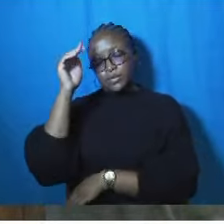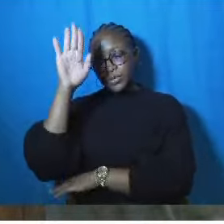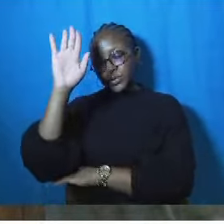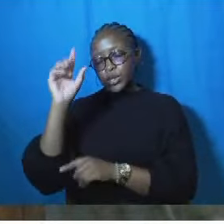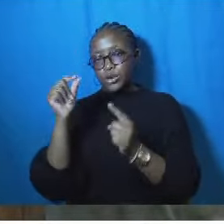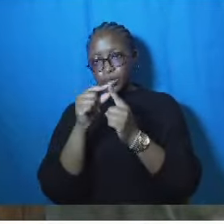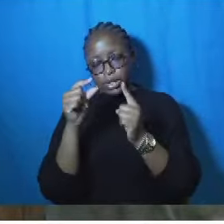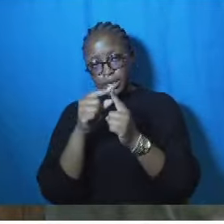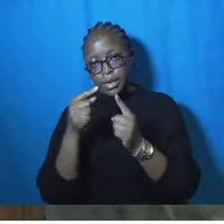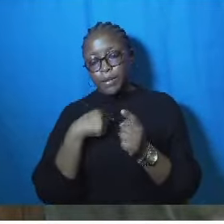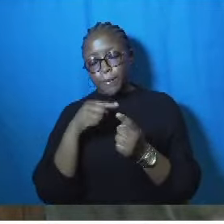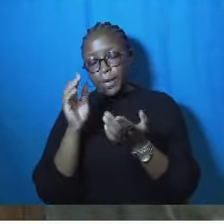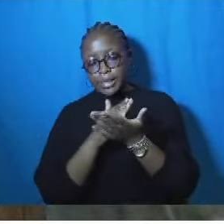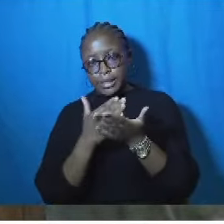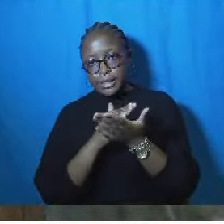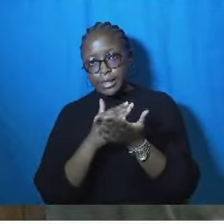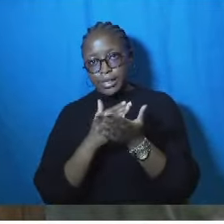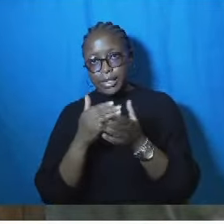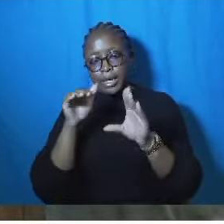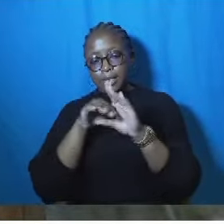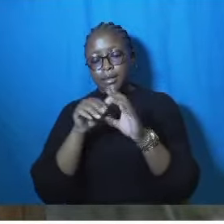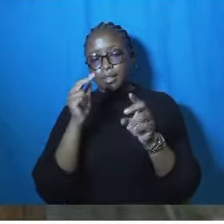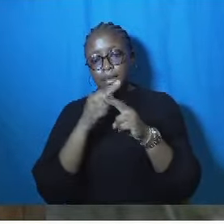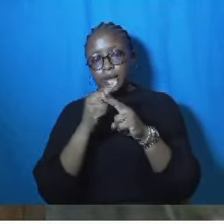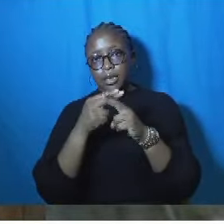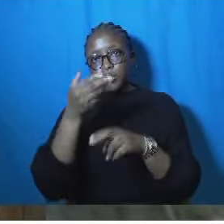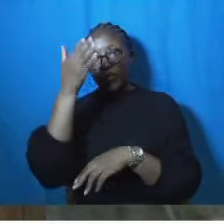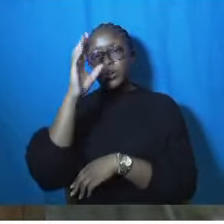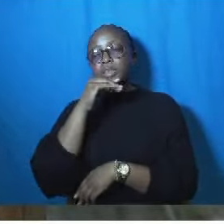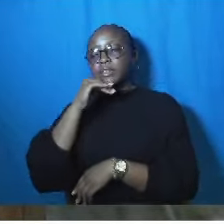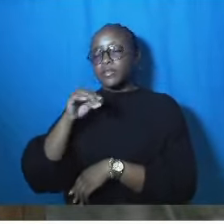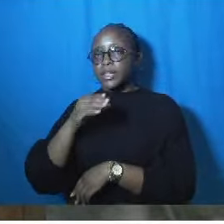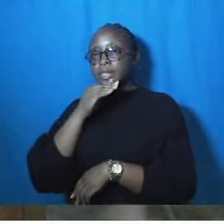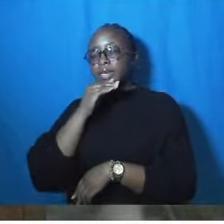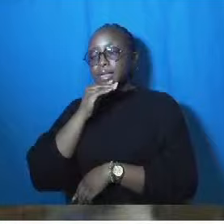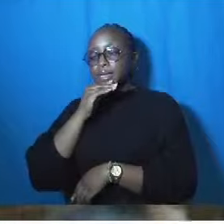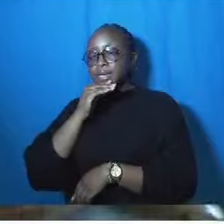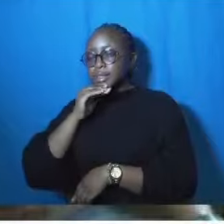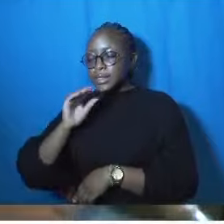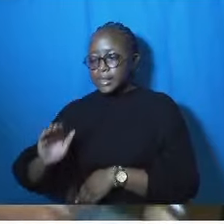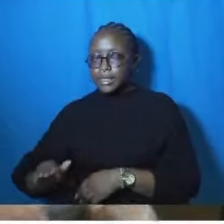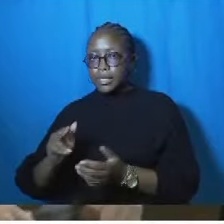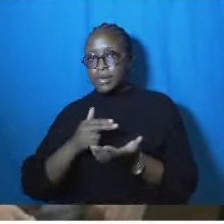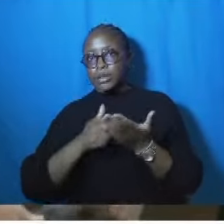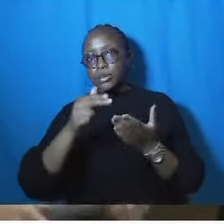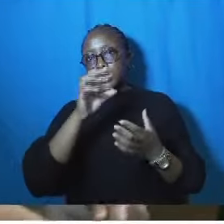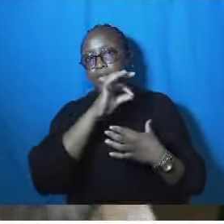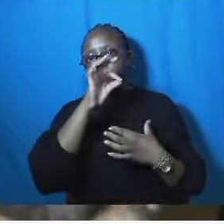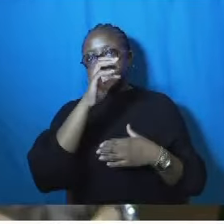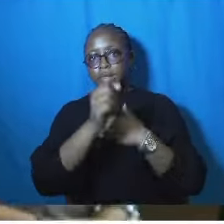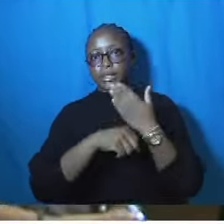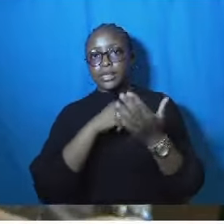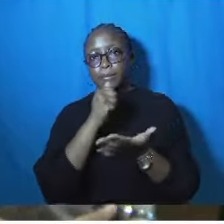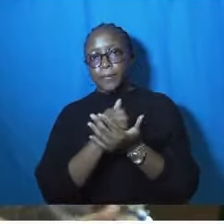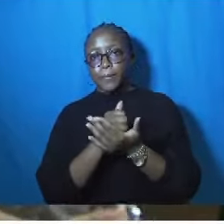I have shared this in the name of God the Father, the Son, and the Holy Spirit. Be blessed.